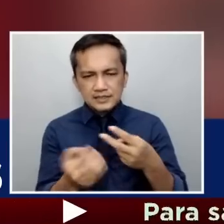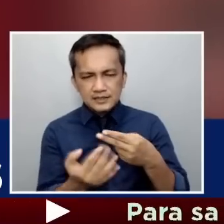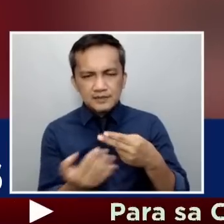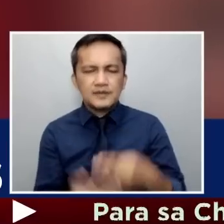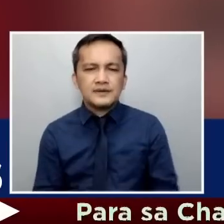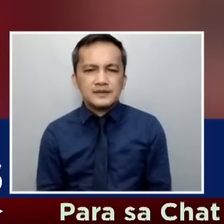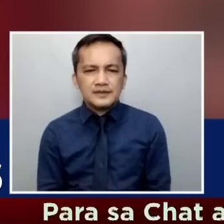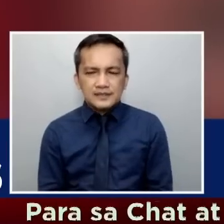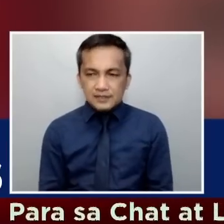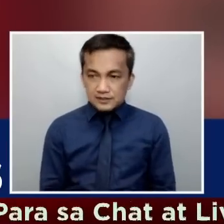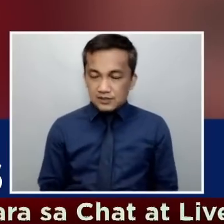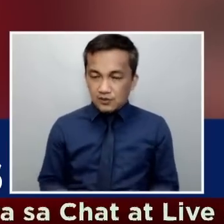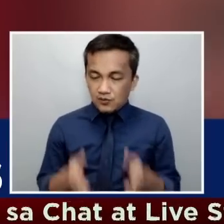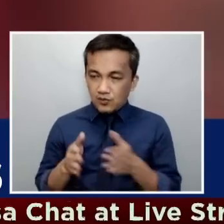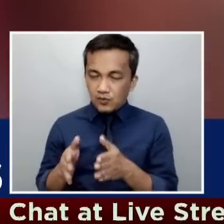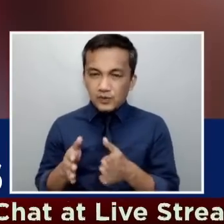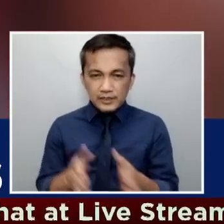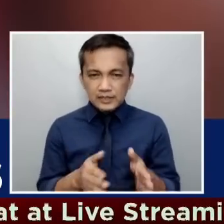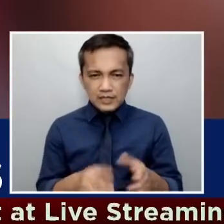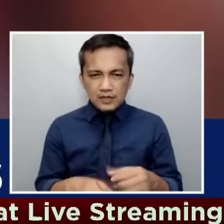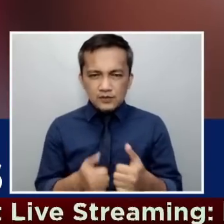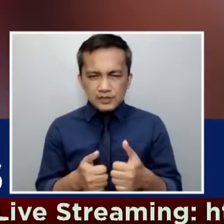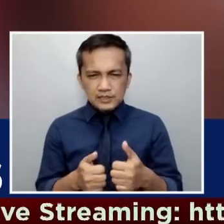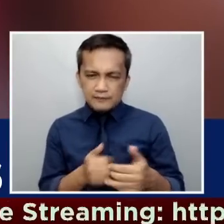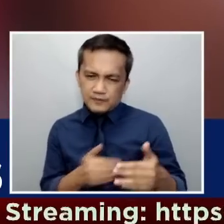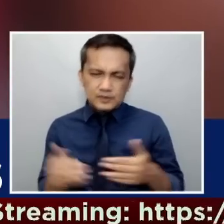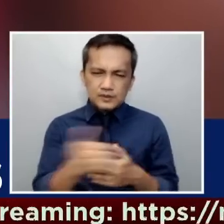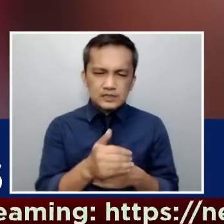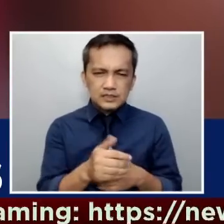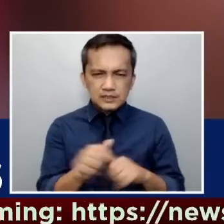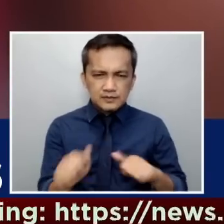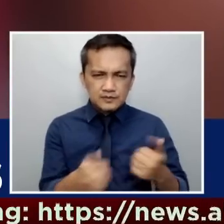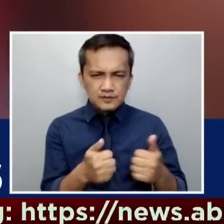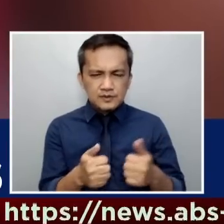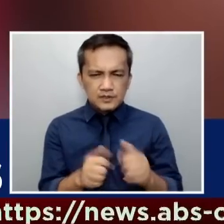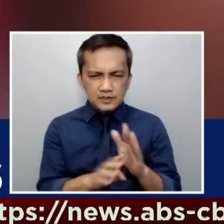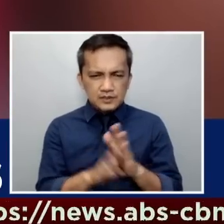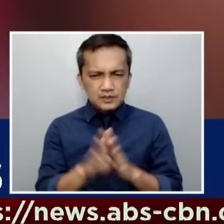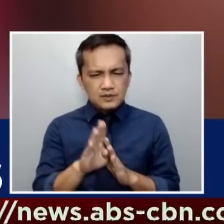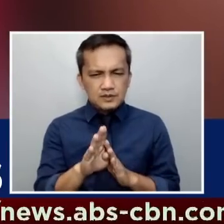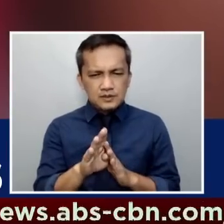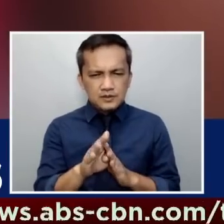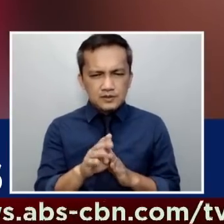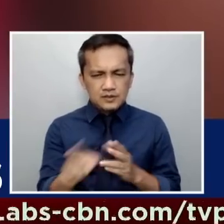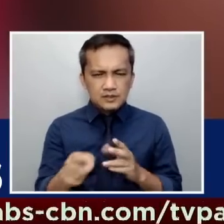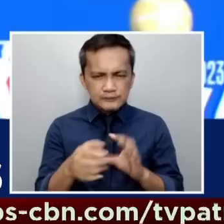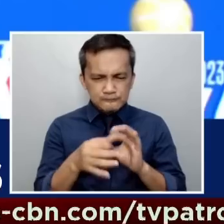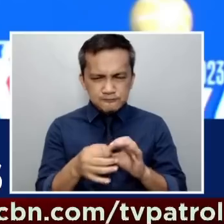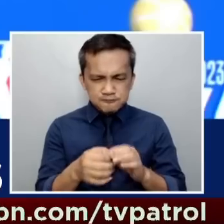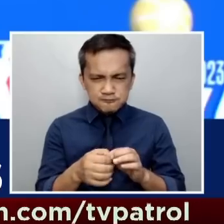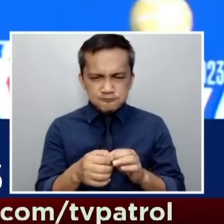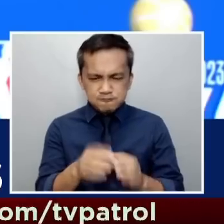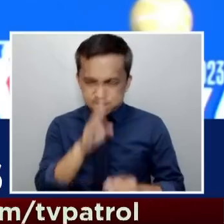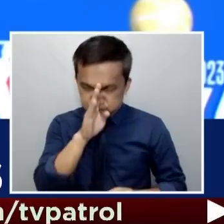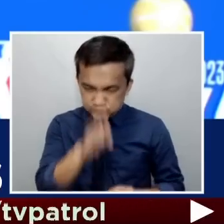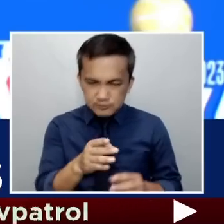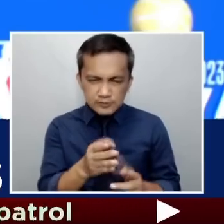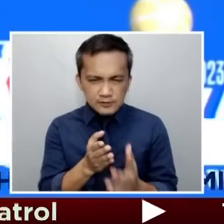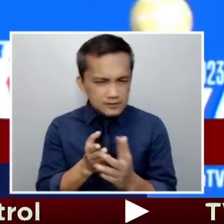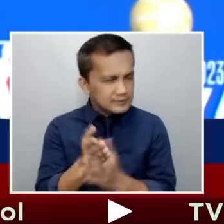handled setbacks and adversity, to develop a collective grit and perseverance. But sometimes,